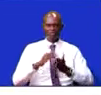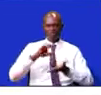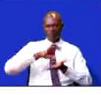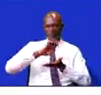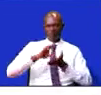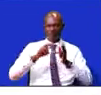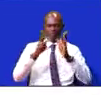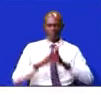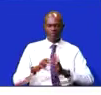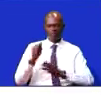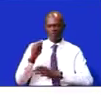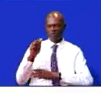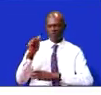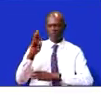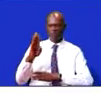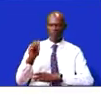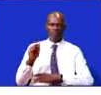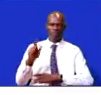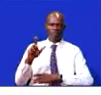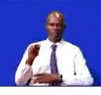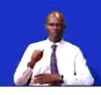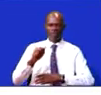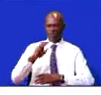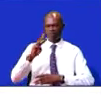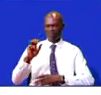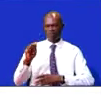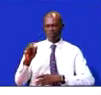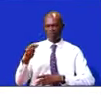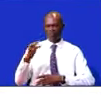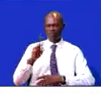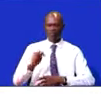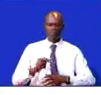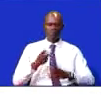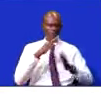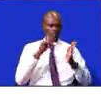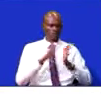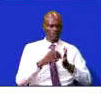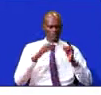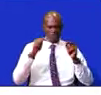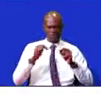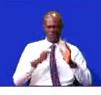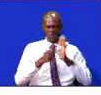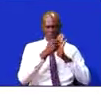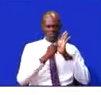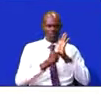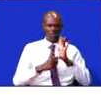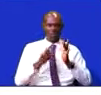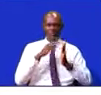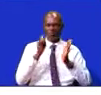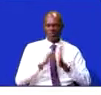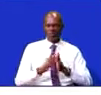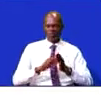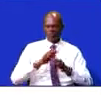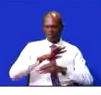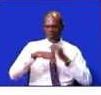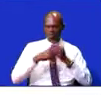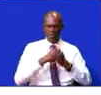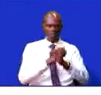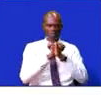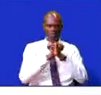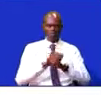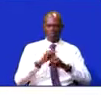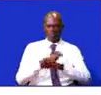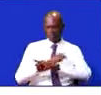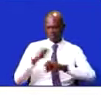ma Kisumu Abalawanga ma bende ne wacho ni okang' makama giluwo mar mondo mi oriti alwora mago